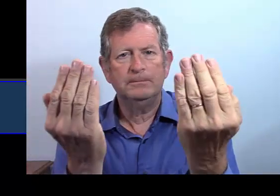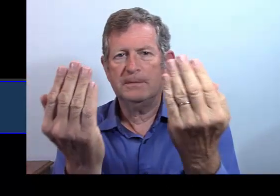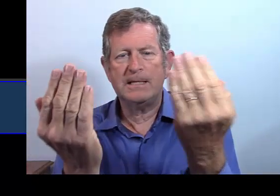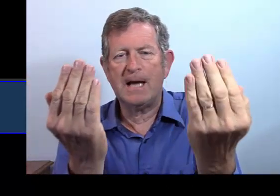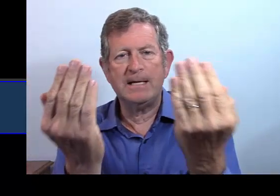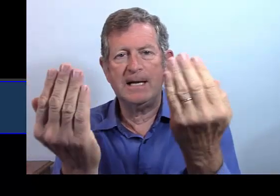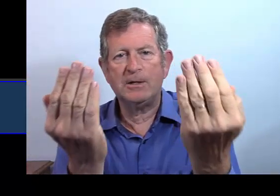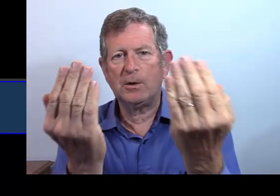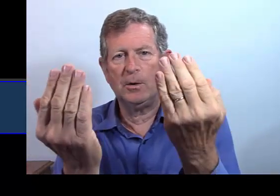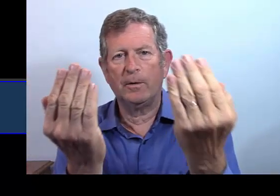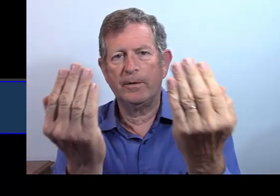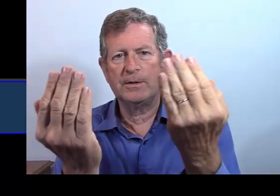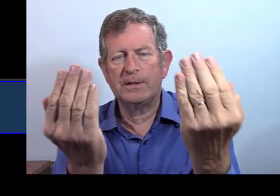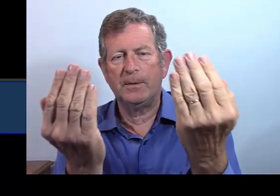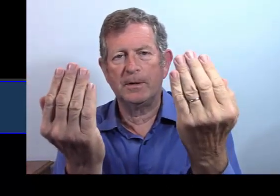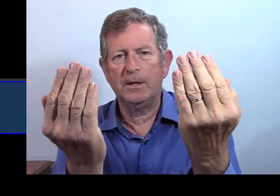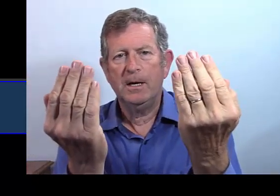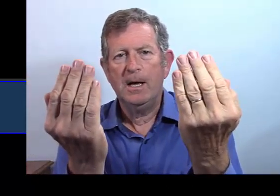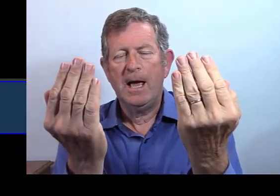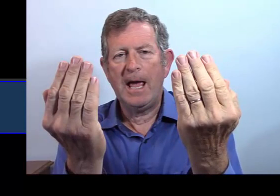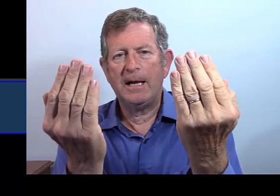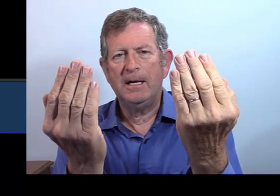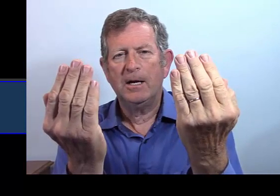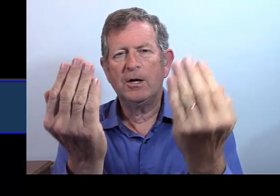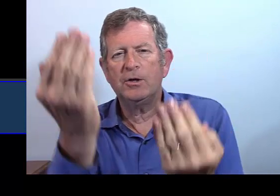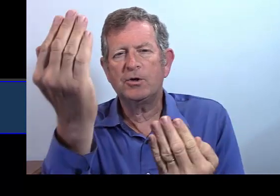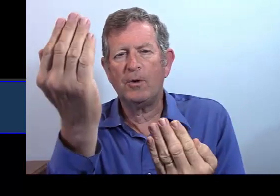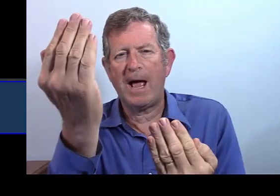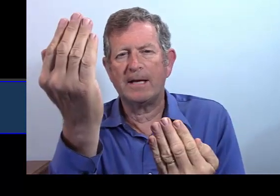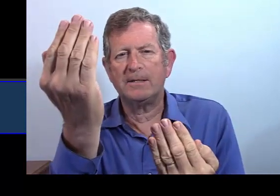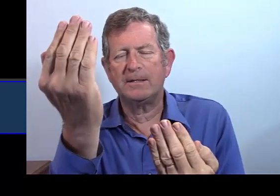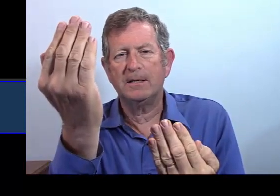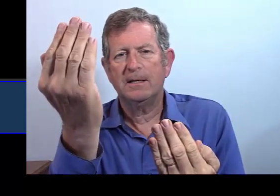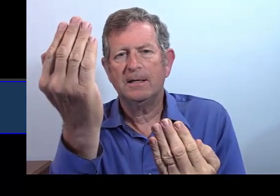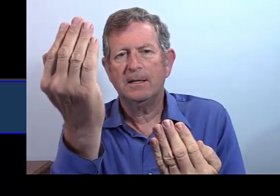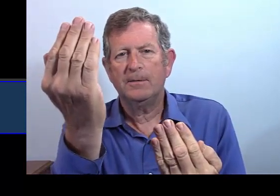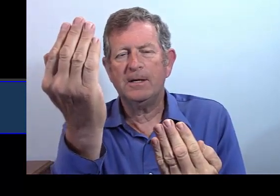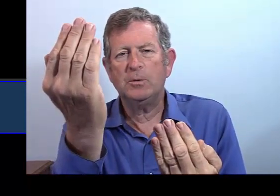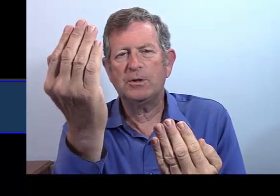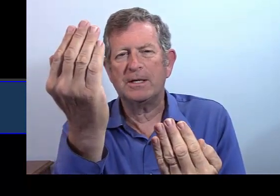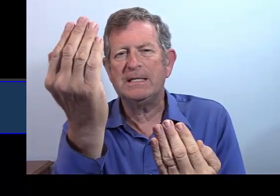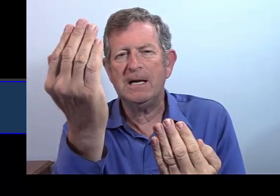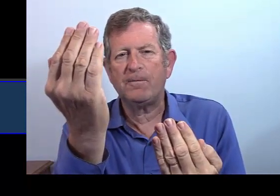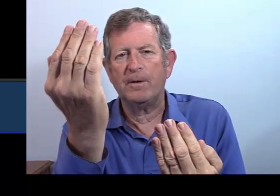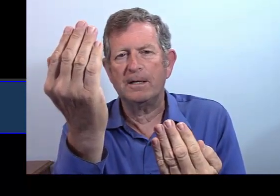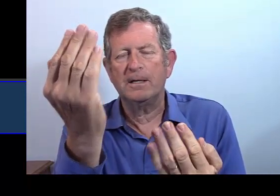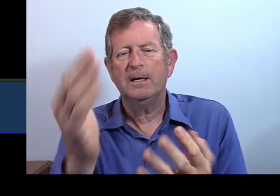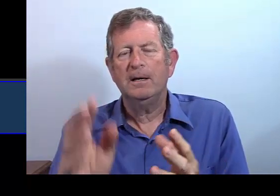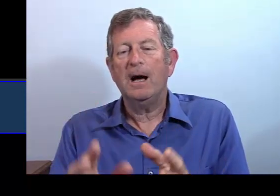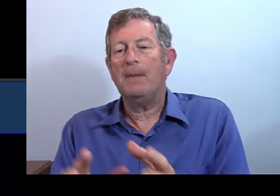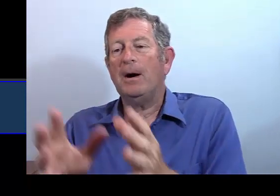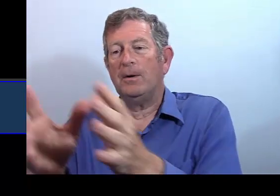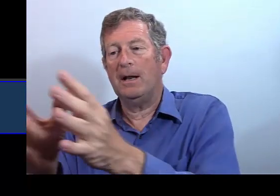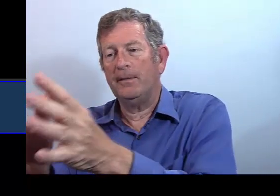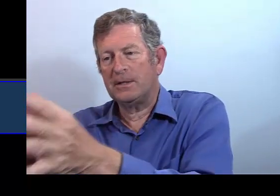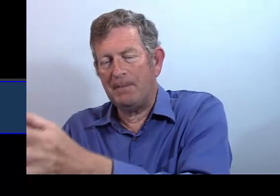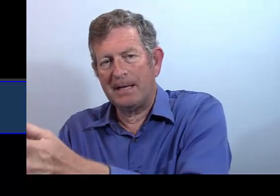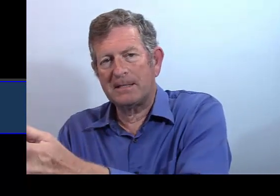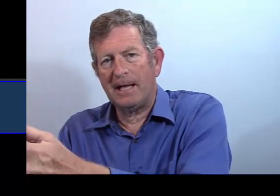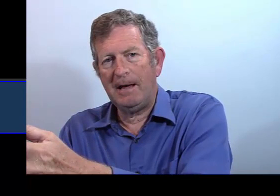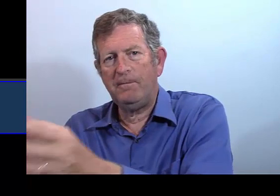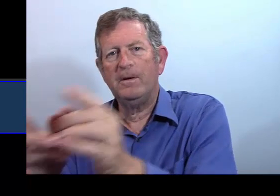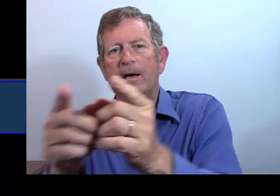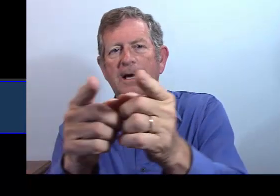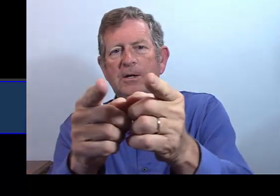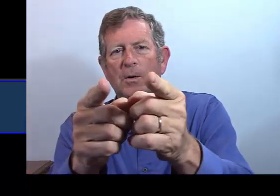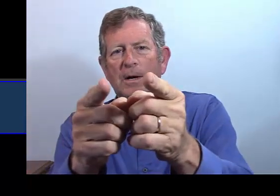that are identical or very similar, and contrast things which are different about this